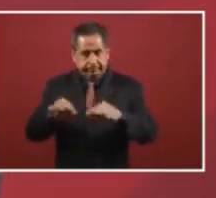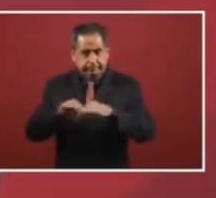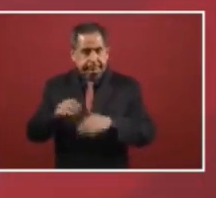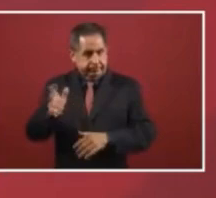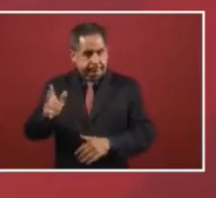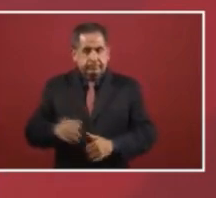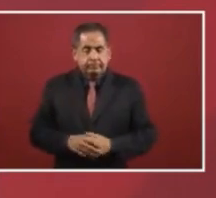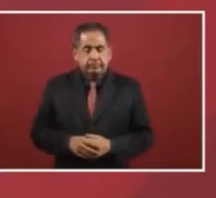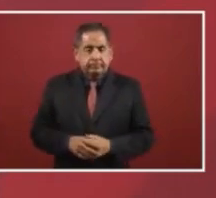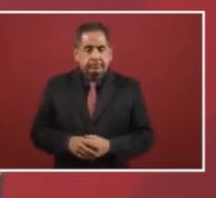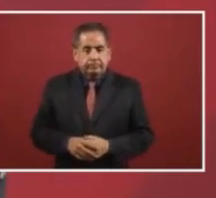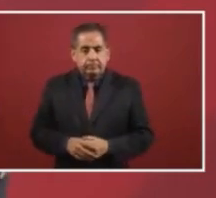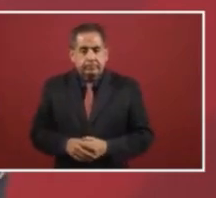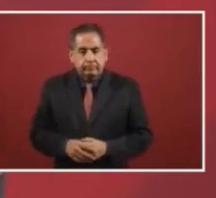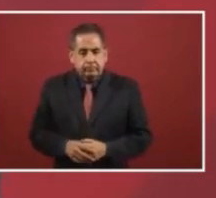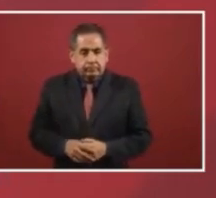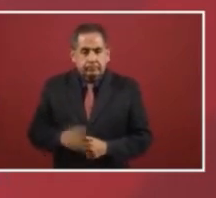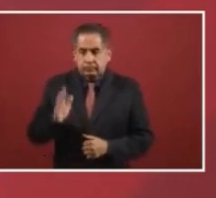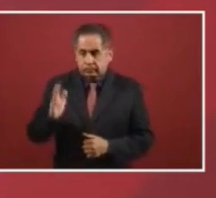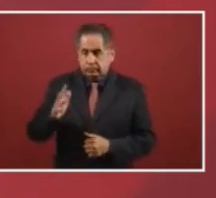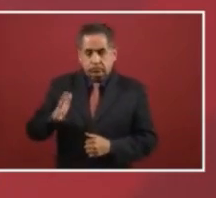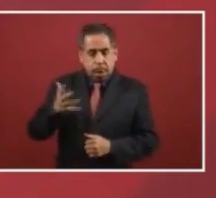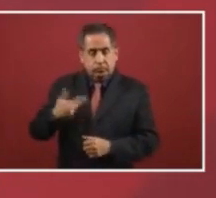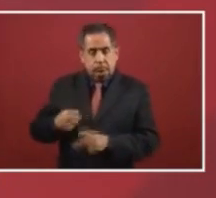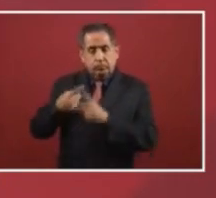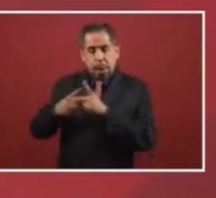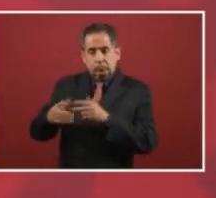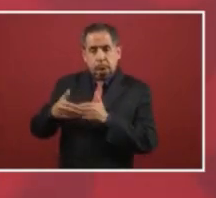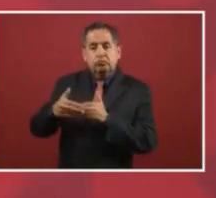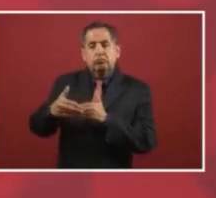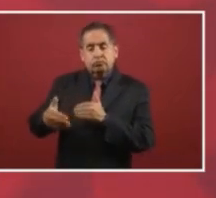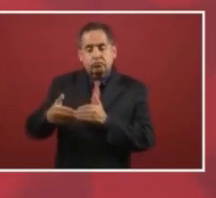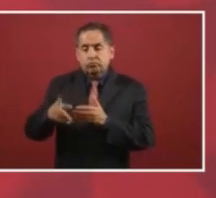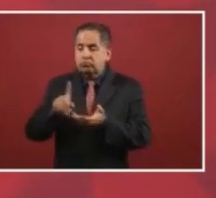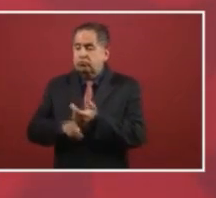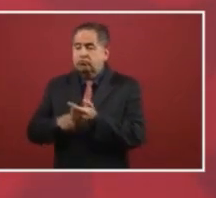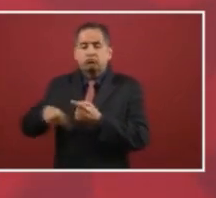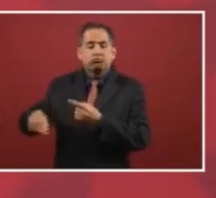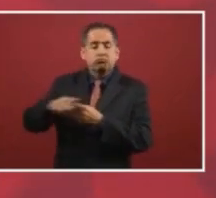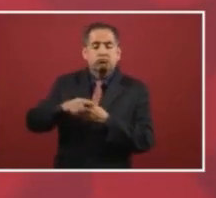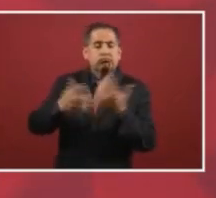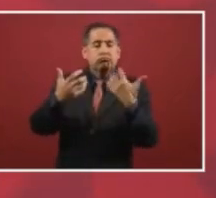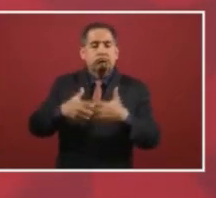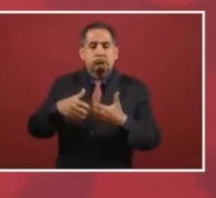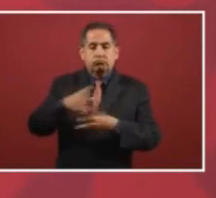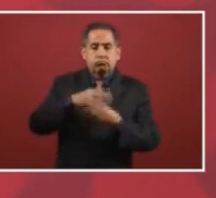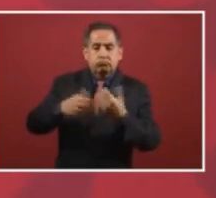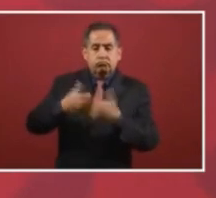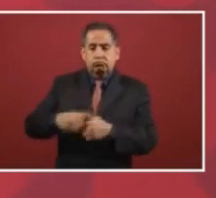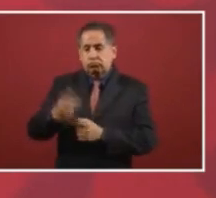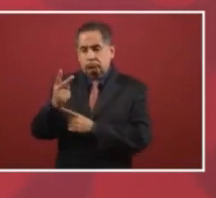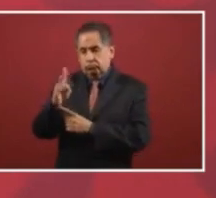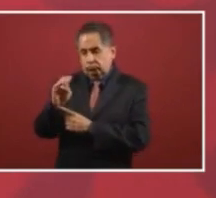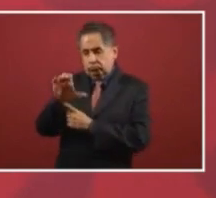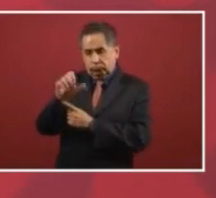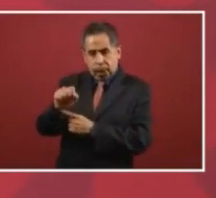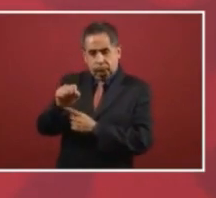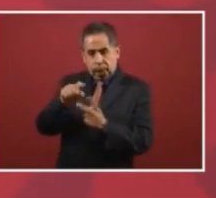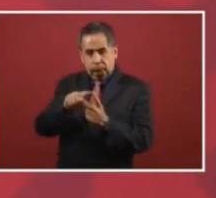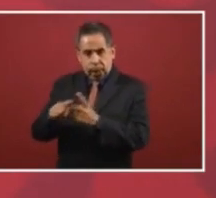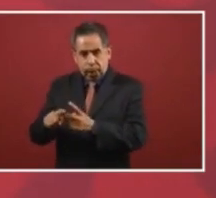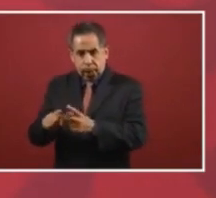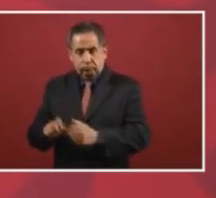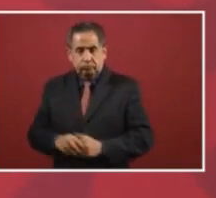important. As we said before, it's been initiated, the construction of refinery of